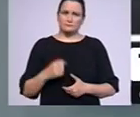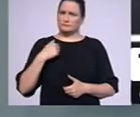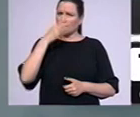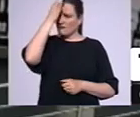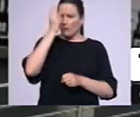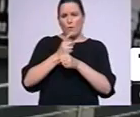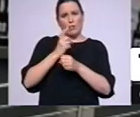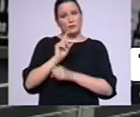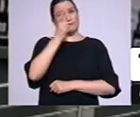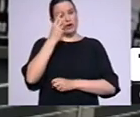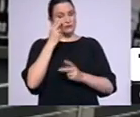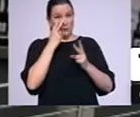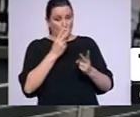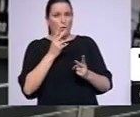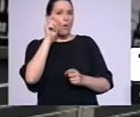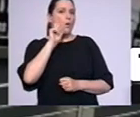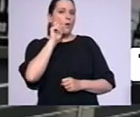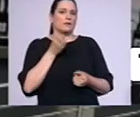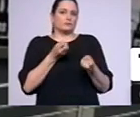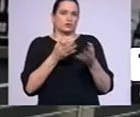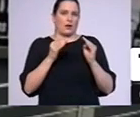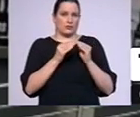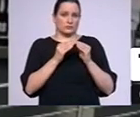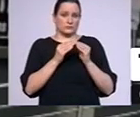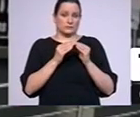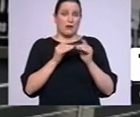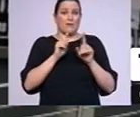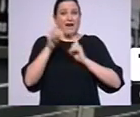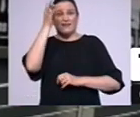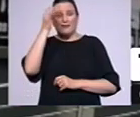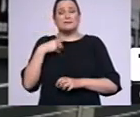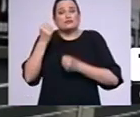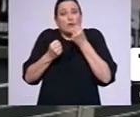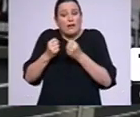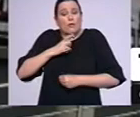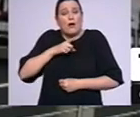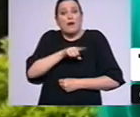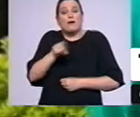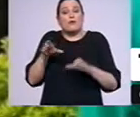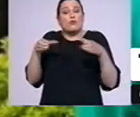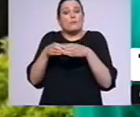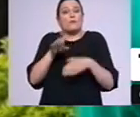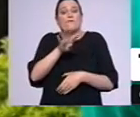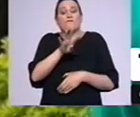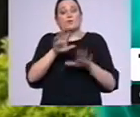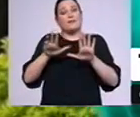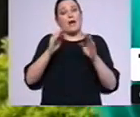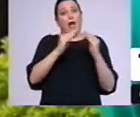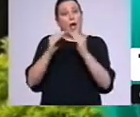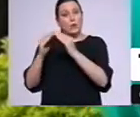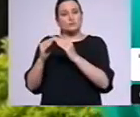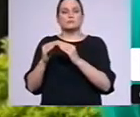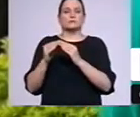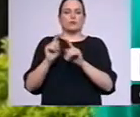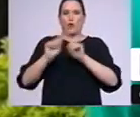the elderly. The city also admits it's fighting a court battle with those who invaded homes. We have a total of about 49 houses that have been